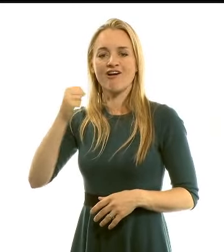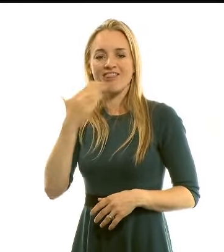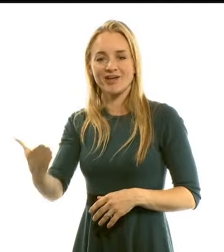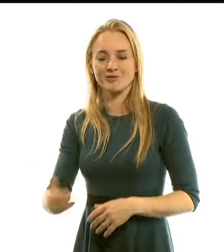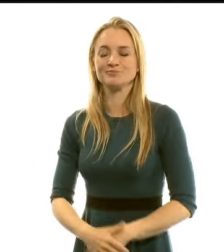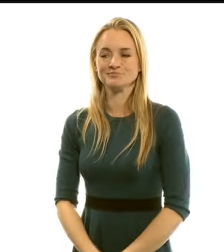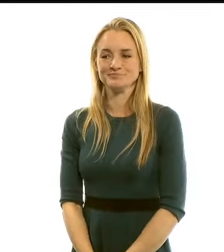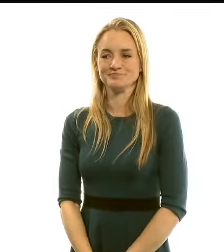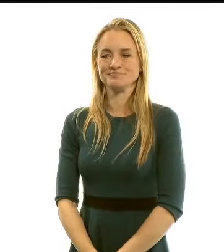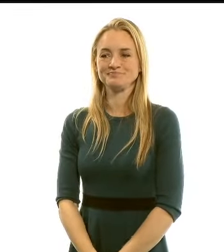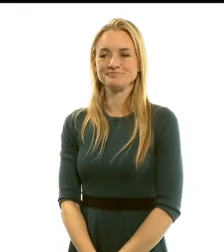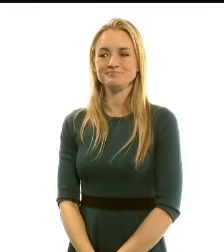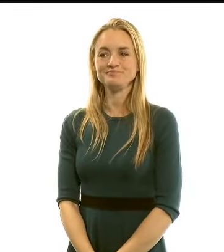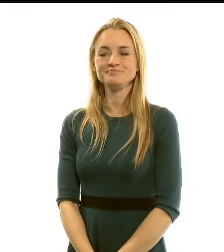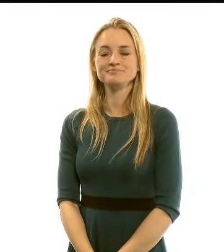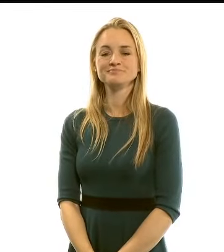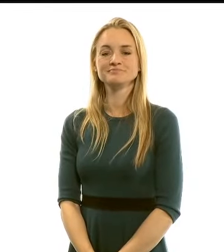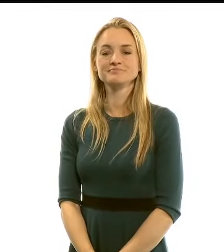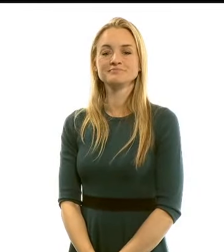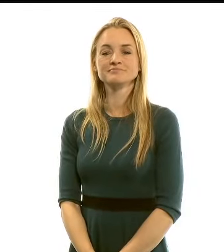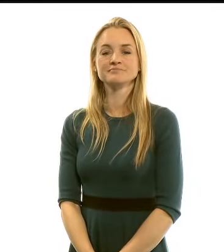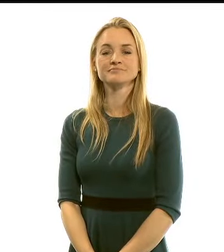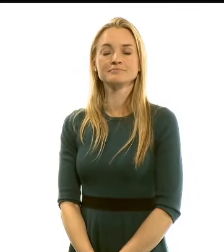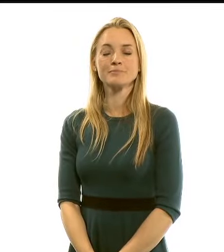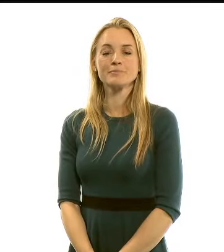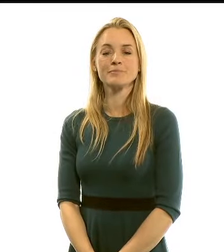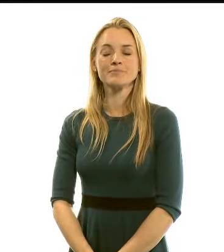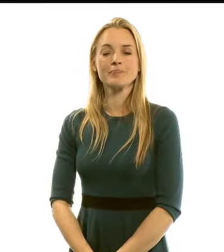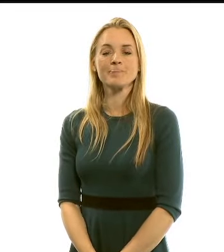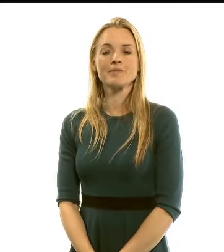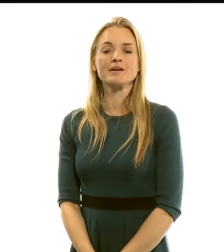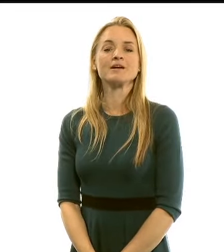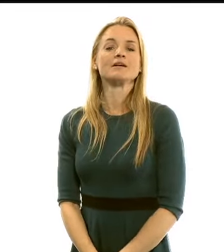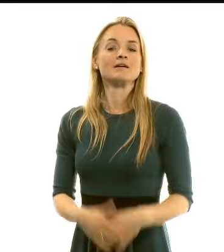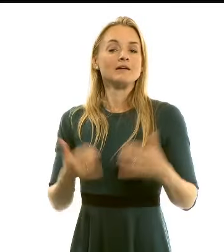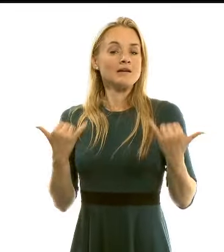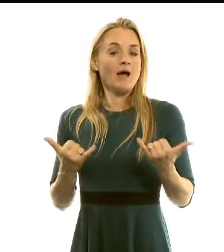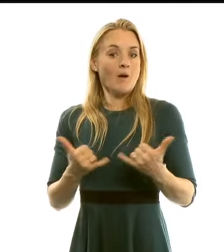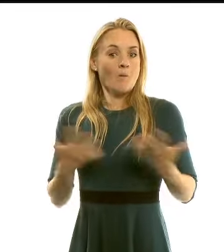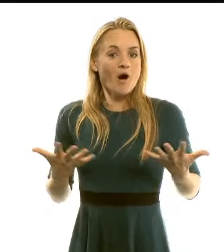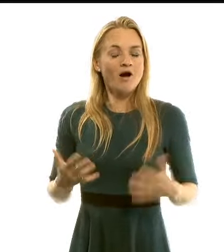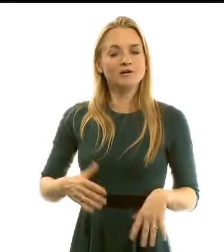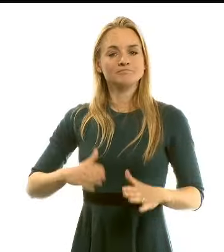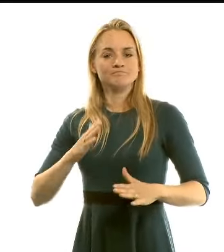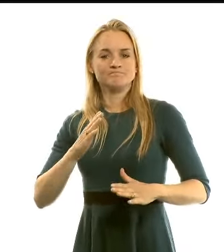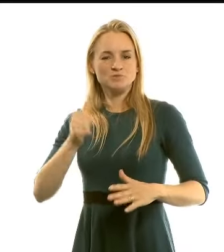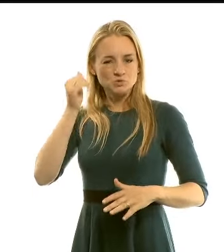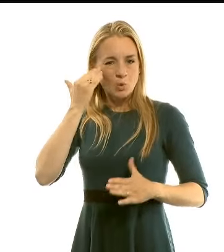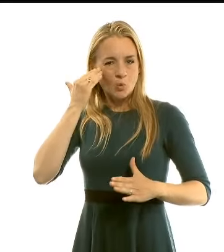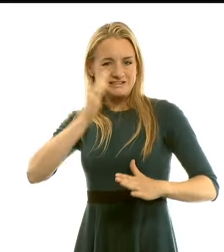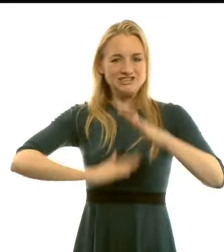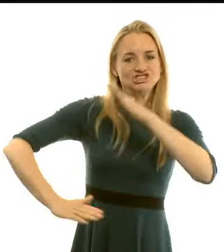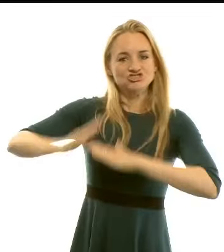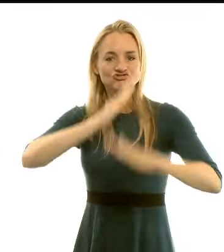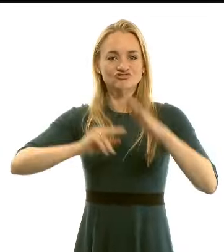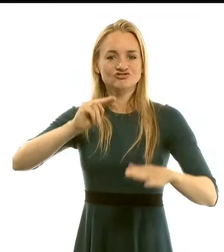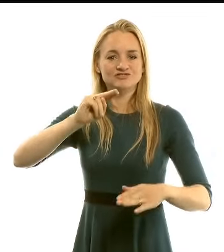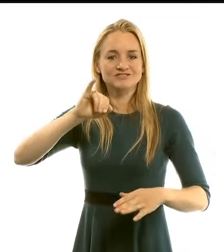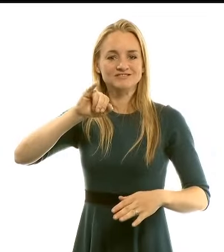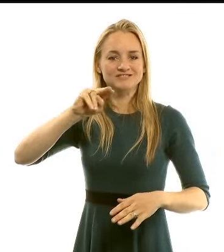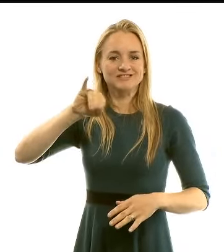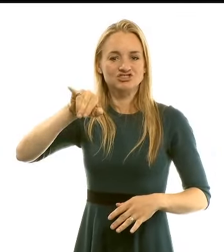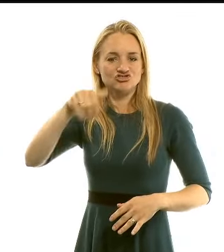Essa. Now, Vic, as I'm sure you're aware, ninjas aren't known for their buckles, right? No, not so much, no. I mean, they